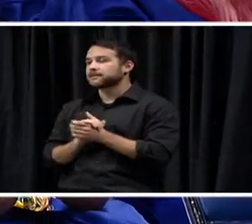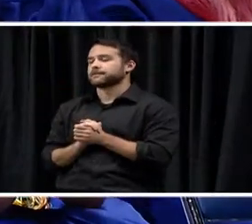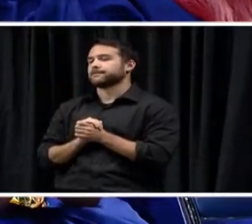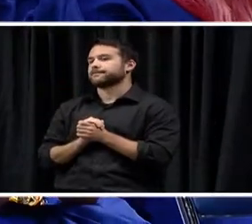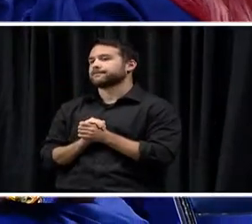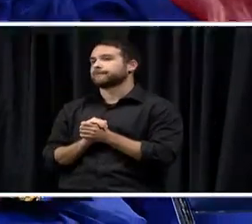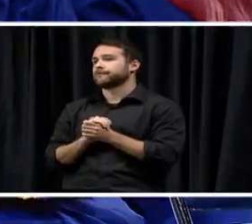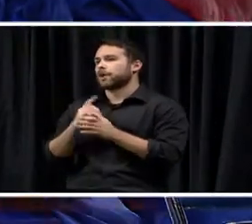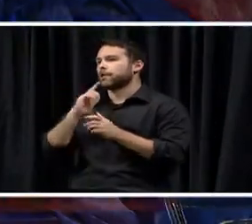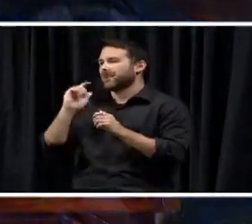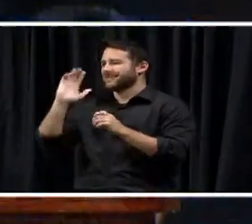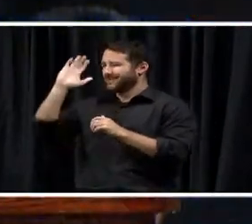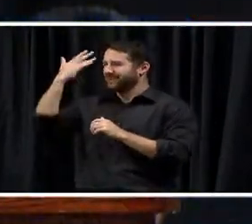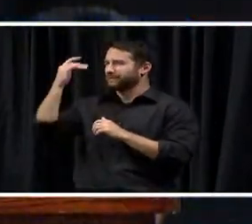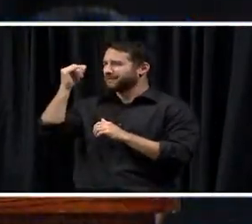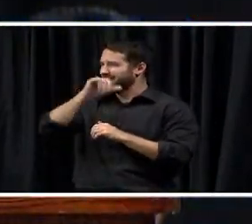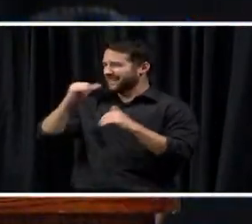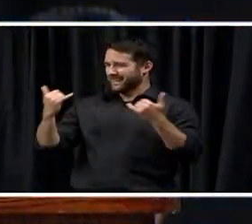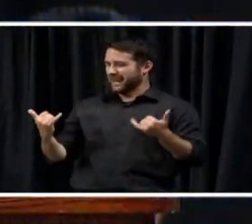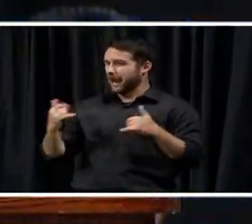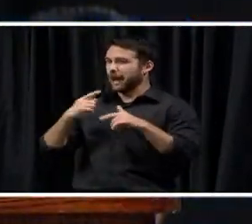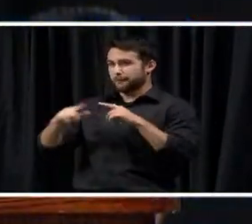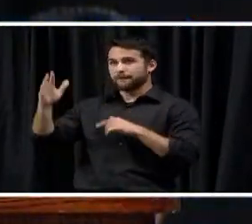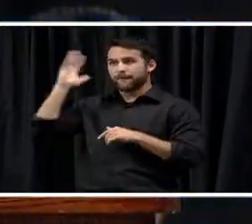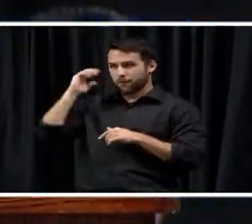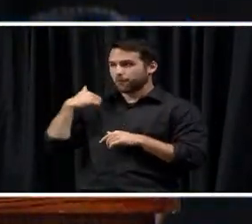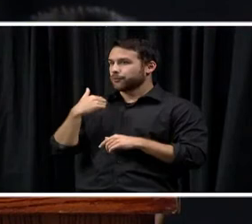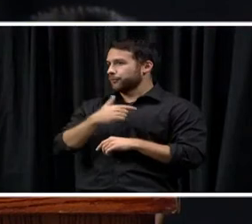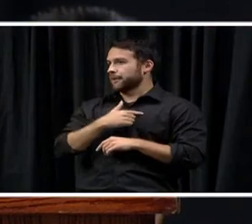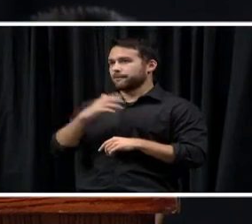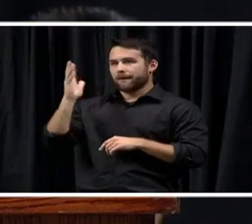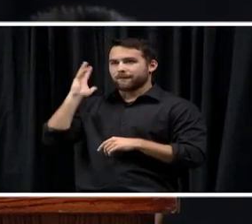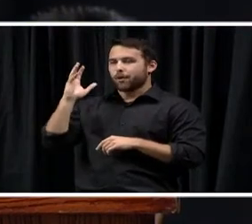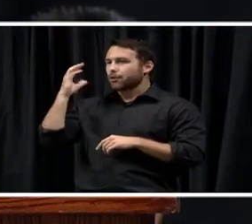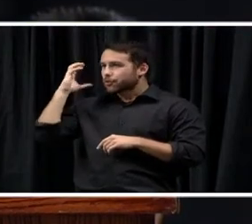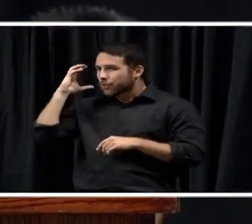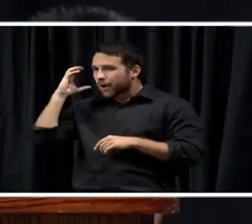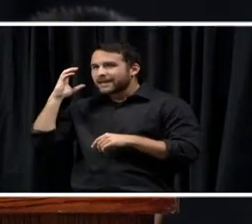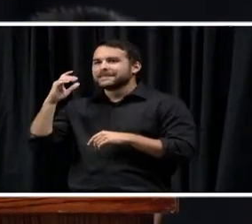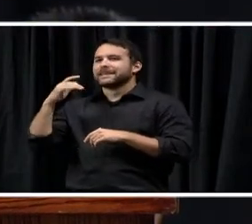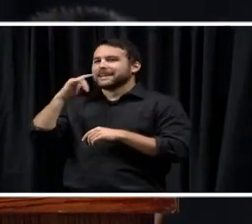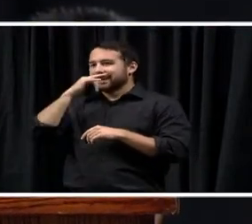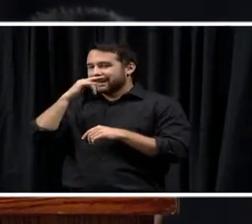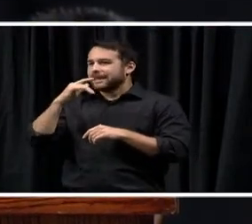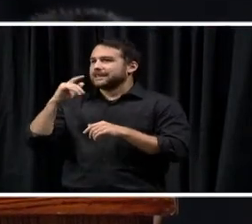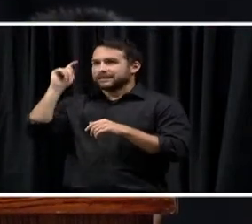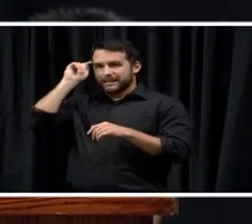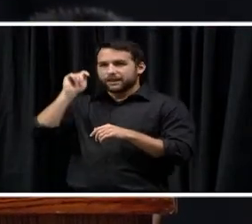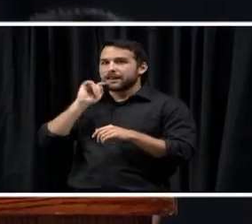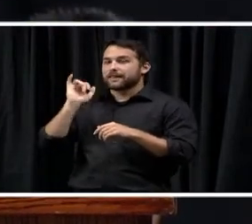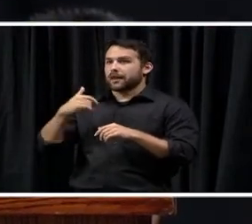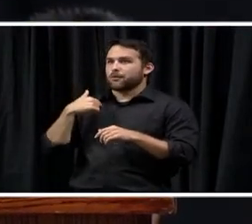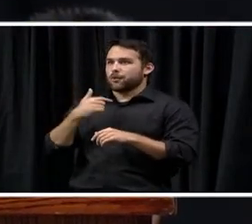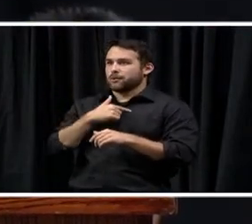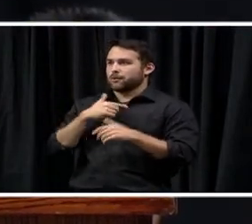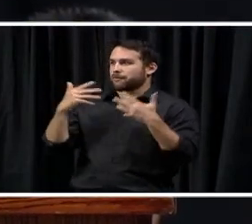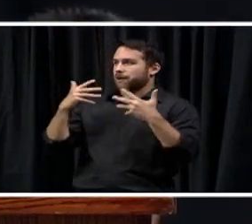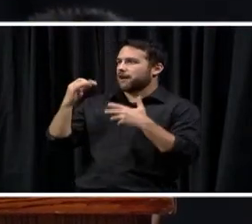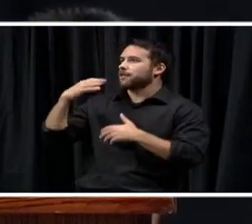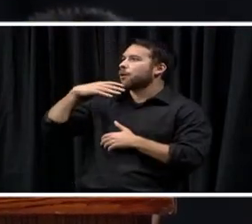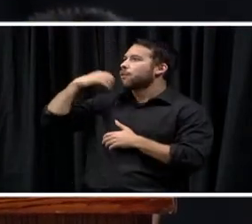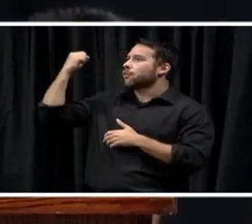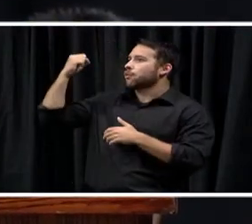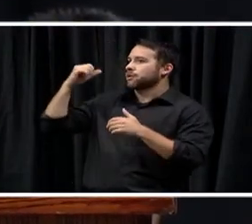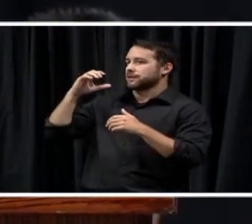mean, it all seems silly now, but we used to be those crazy, impressionable freshmen who were intimidated by the upperclassmen.